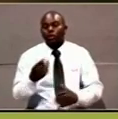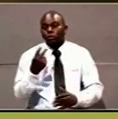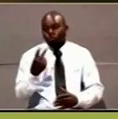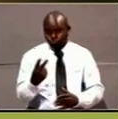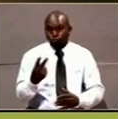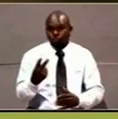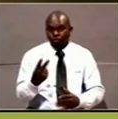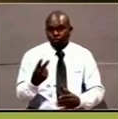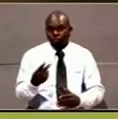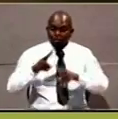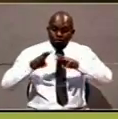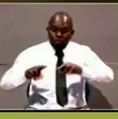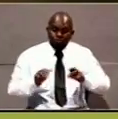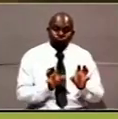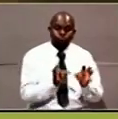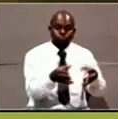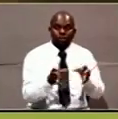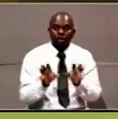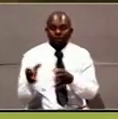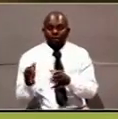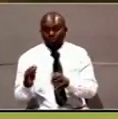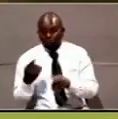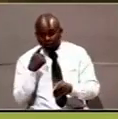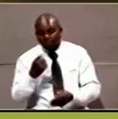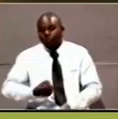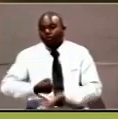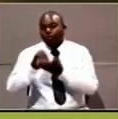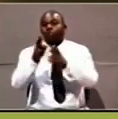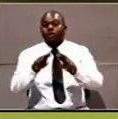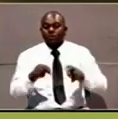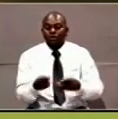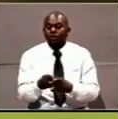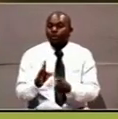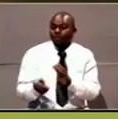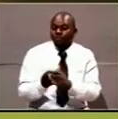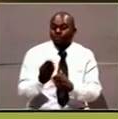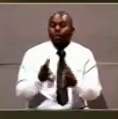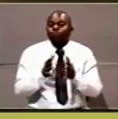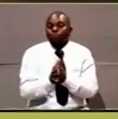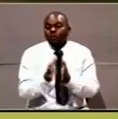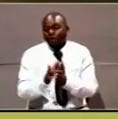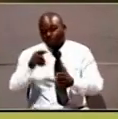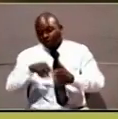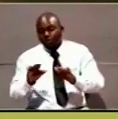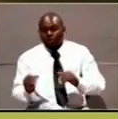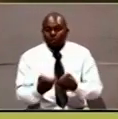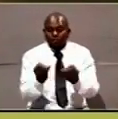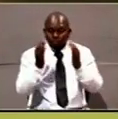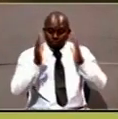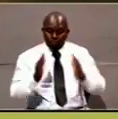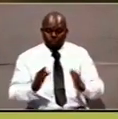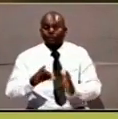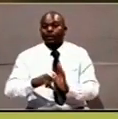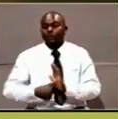these two research groups that are going to help the panel to produce that detailed information about these particular